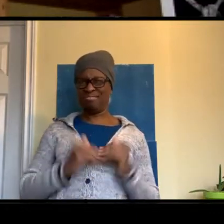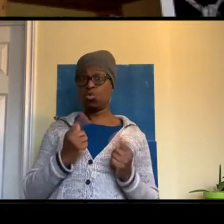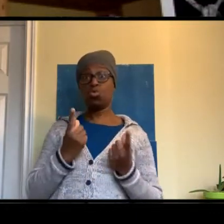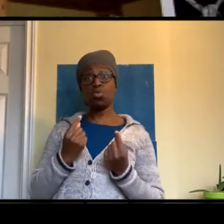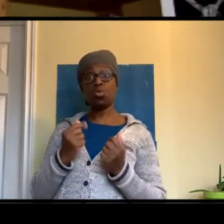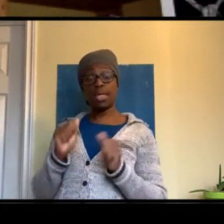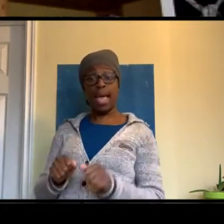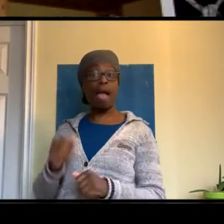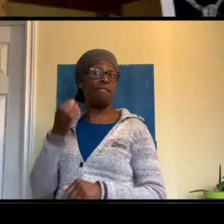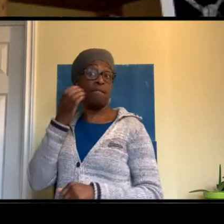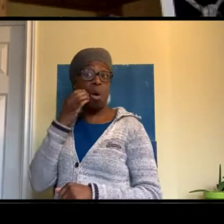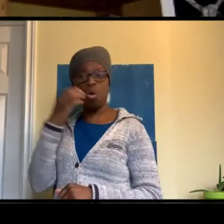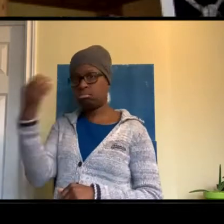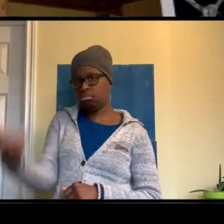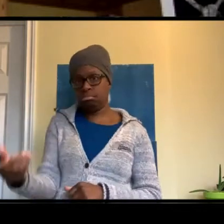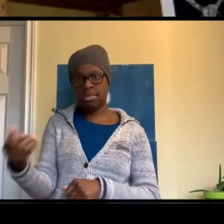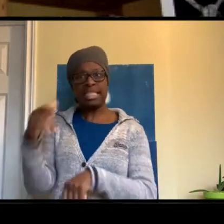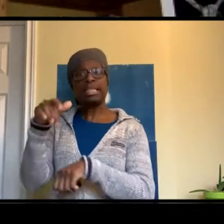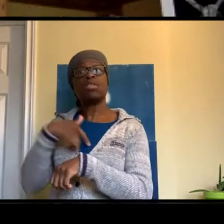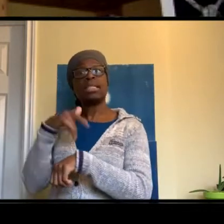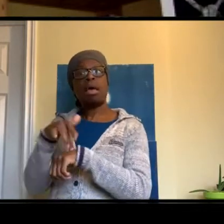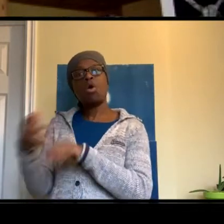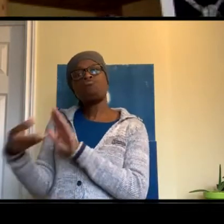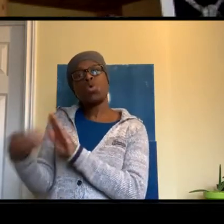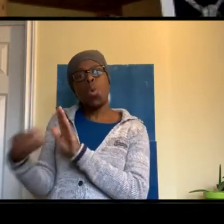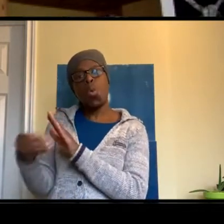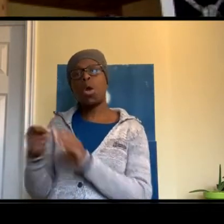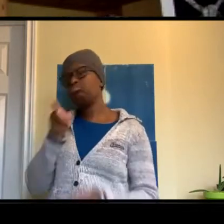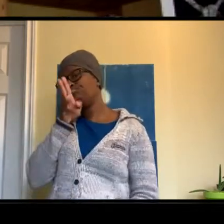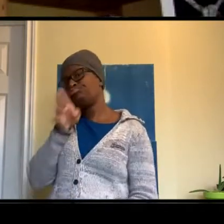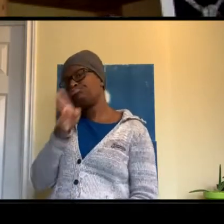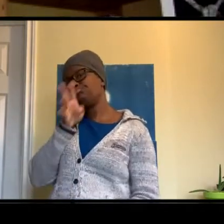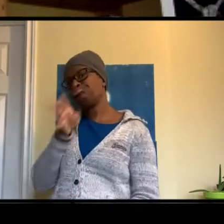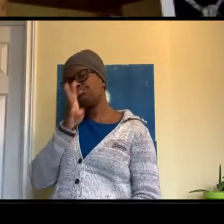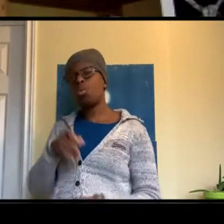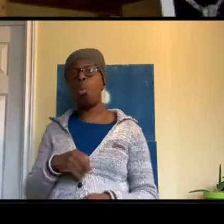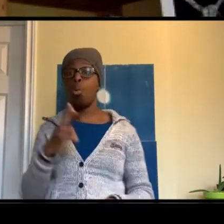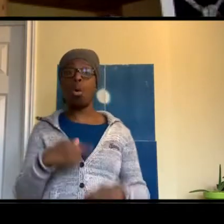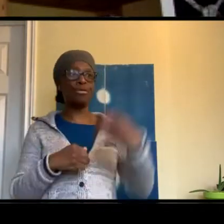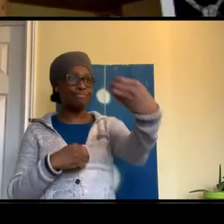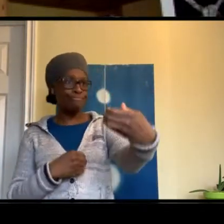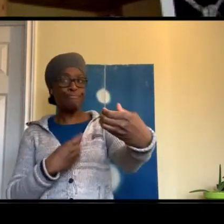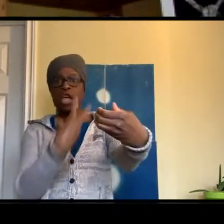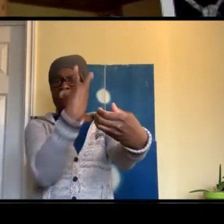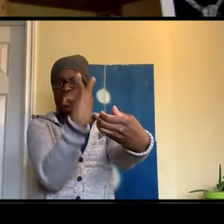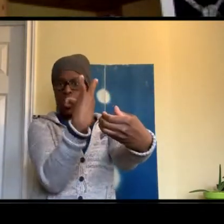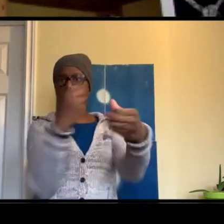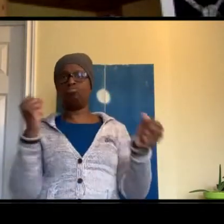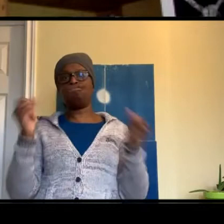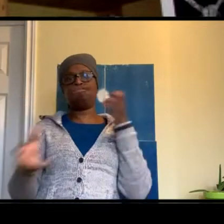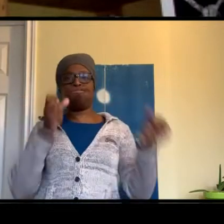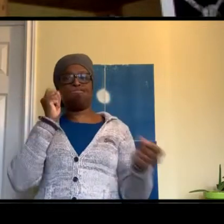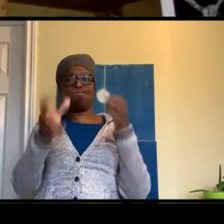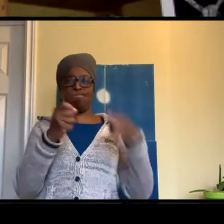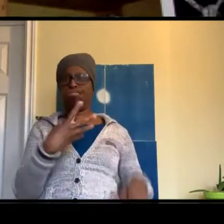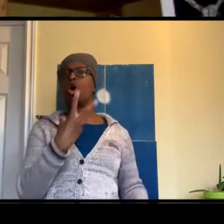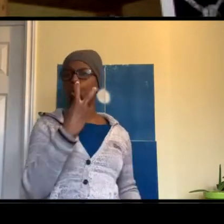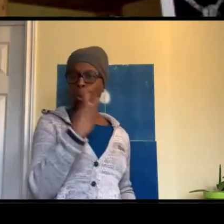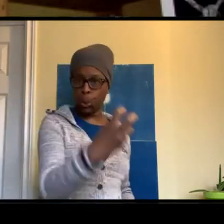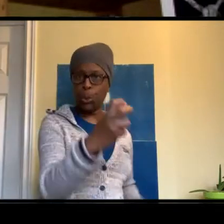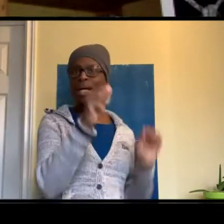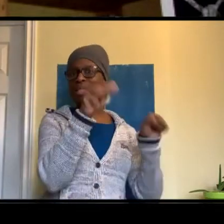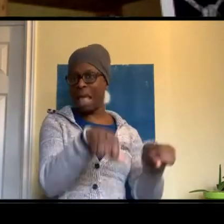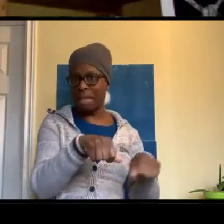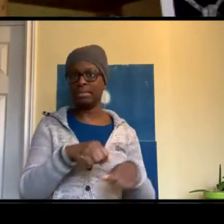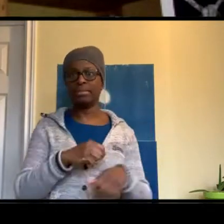that's fine. But to do it on plain paper rather than in the application online or a paper version